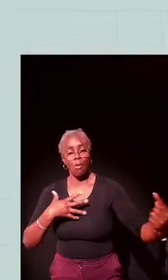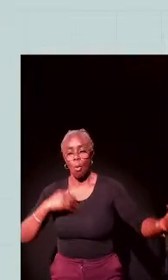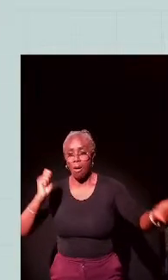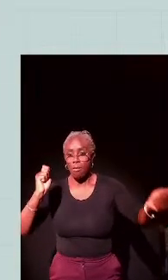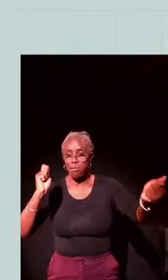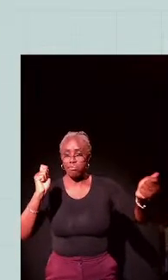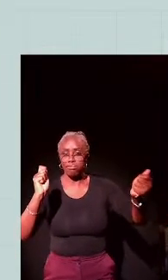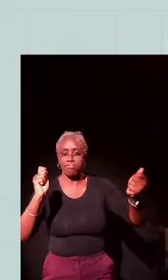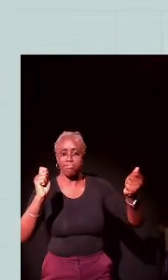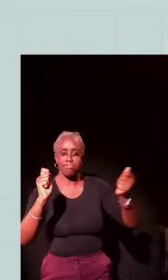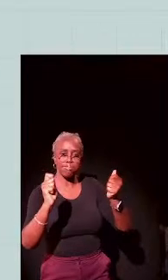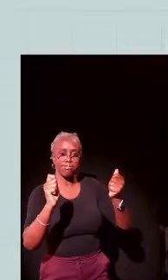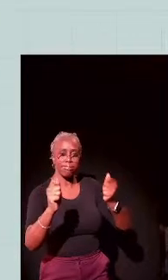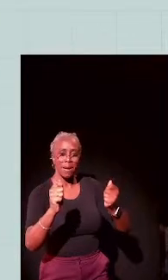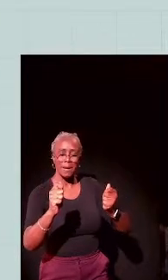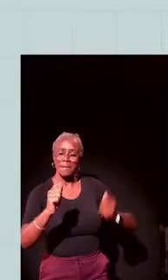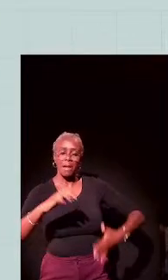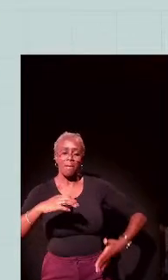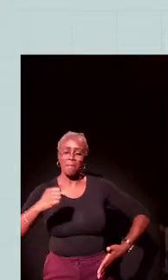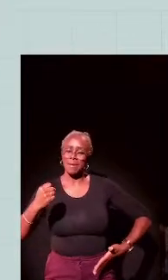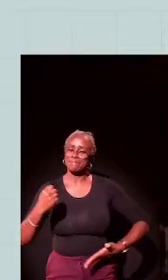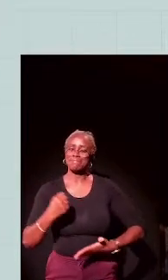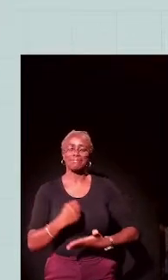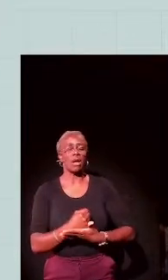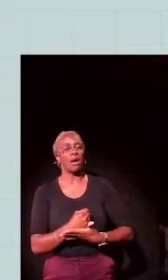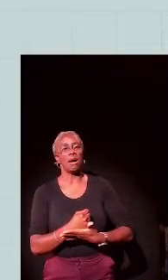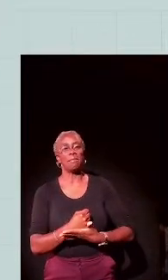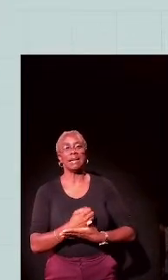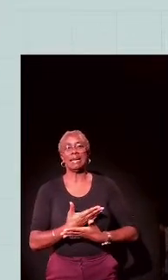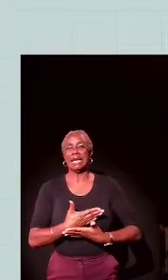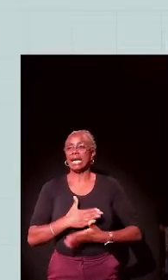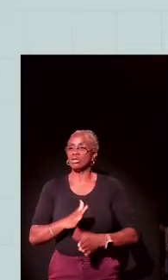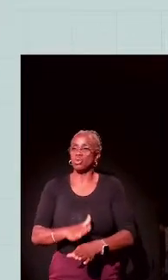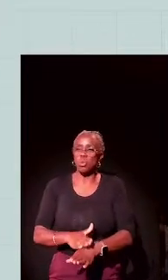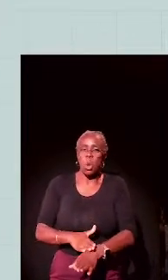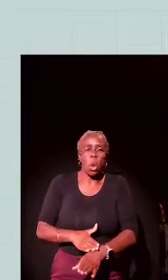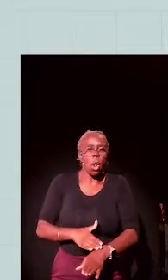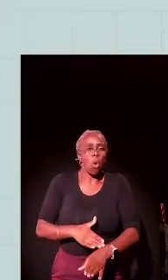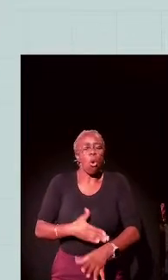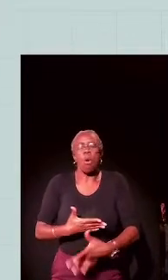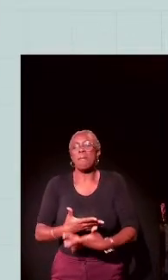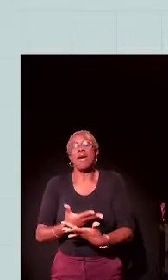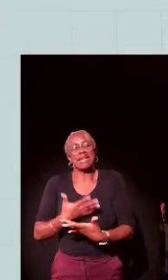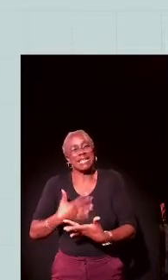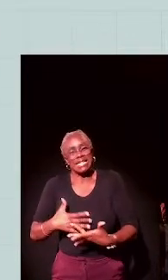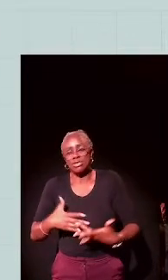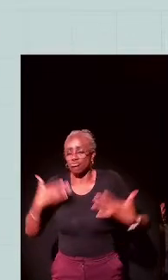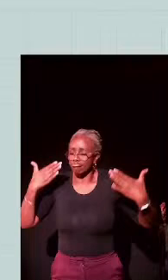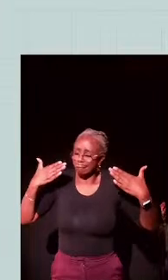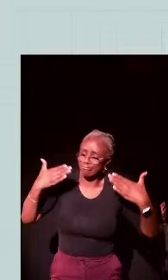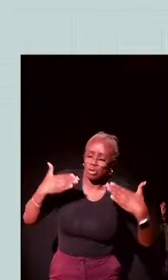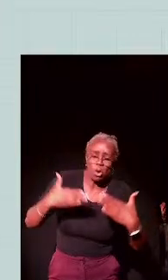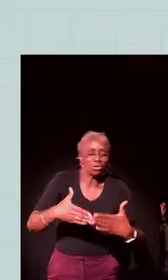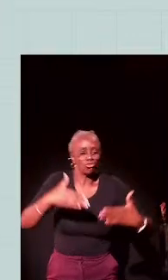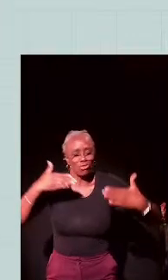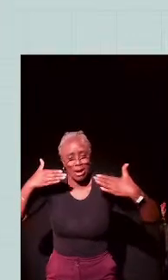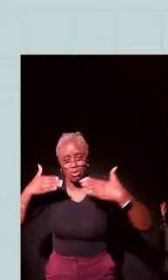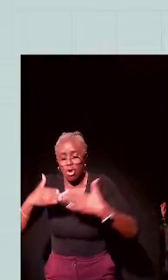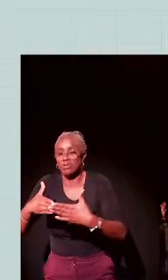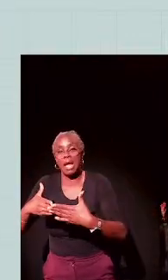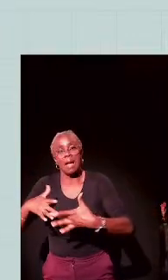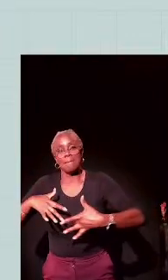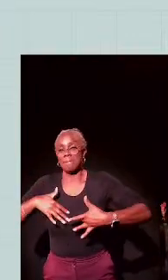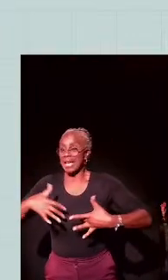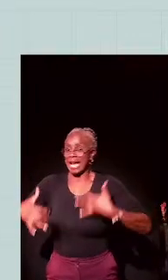the space. But unfortunately, not a lot was moving, and it just seemed like there was lots to be done in the space. So I've always kind of been interested